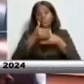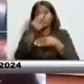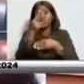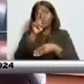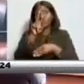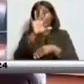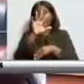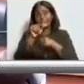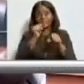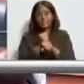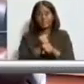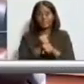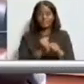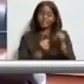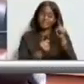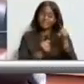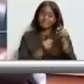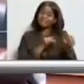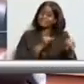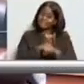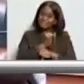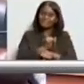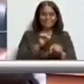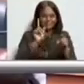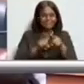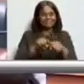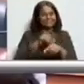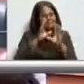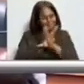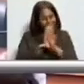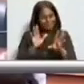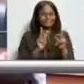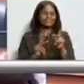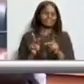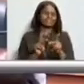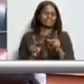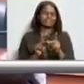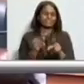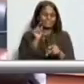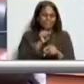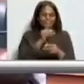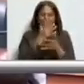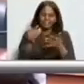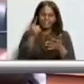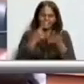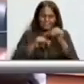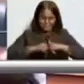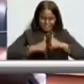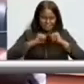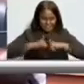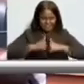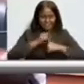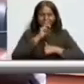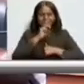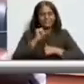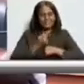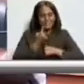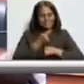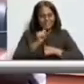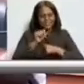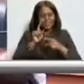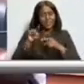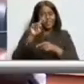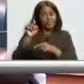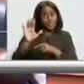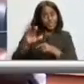years. That is an insult to the collective wisdom of the Zambian people, because that is something that we can do on our own. But the question still